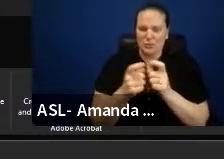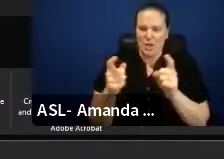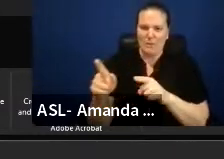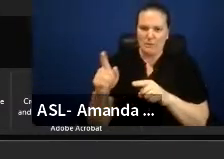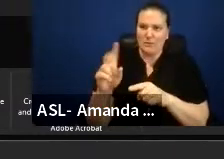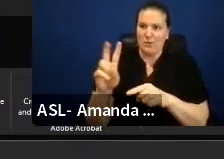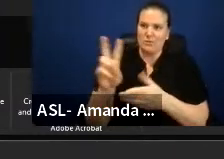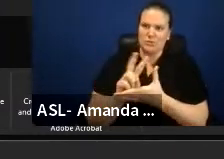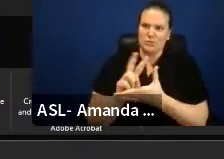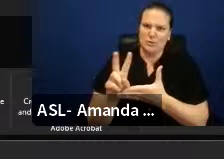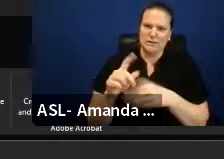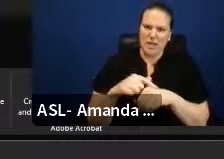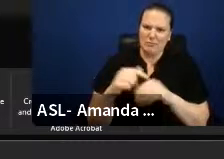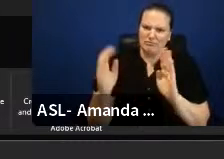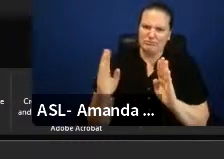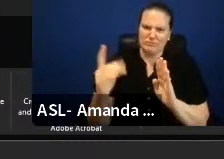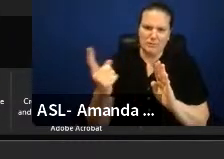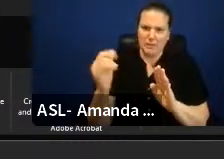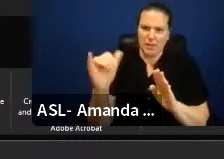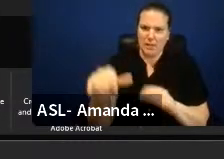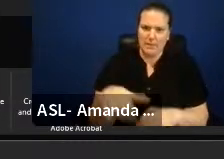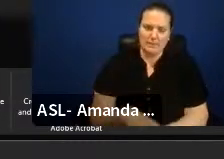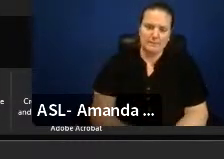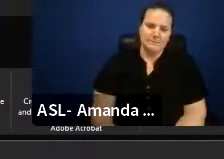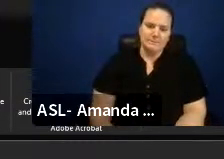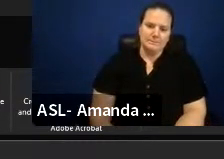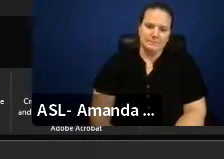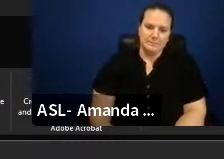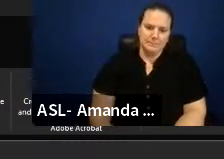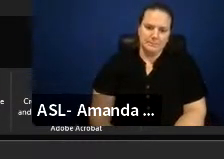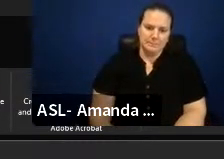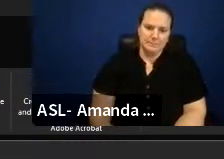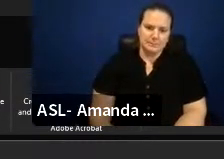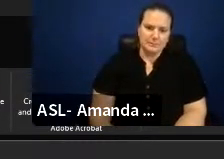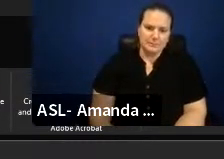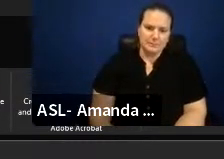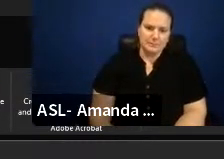this 2-week period, something like that. Thank you.